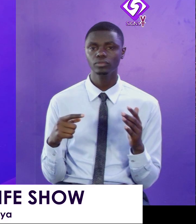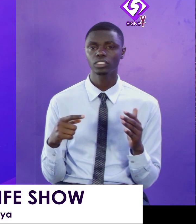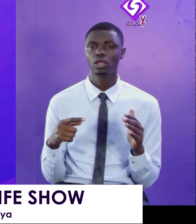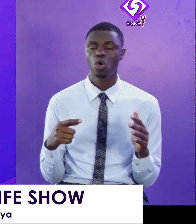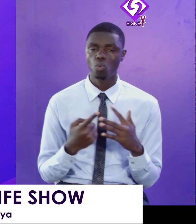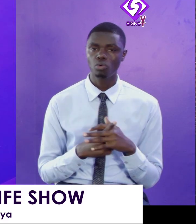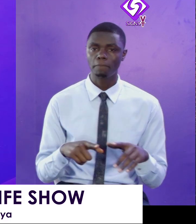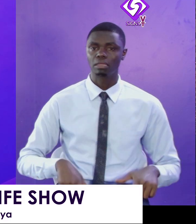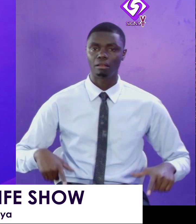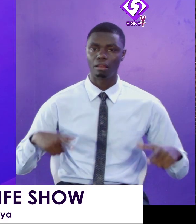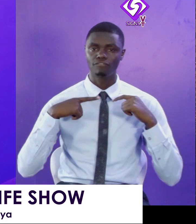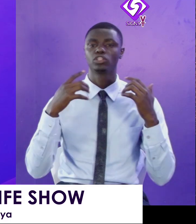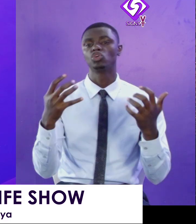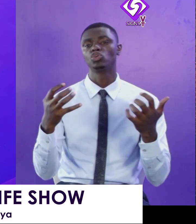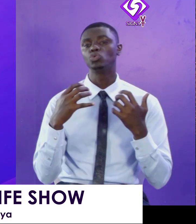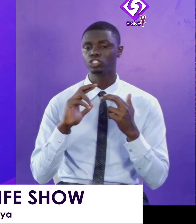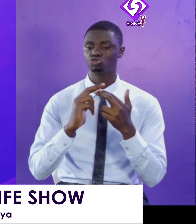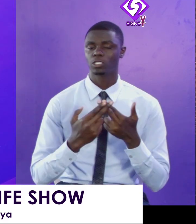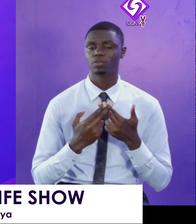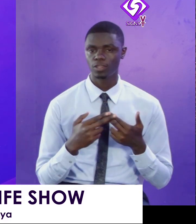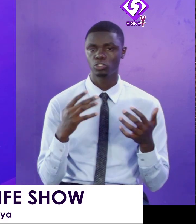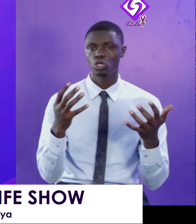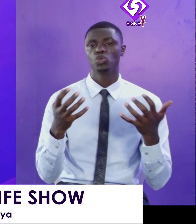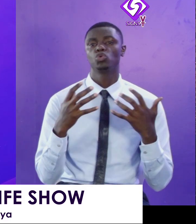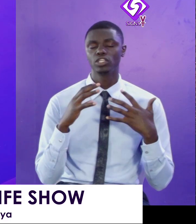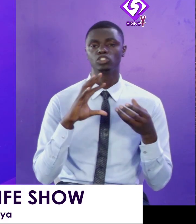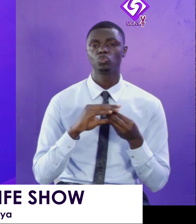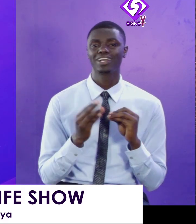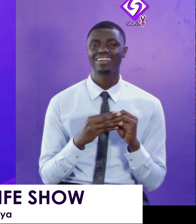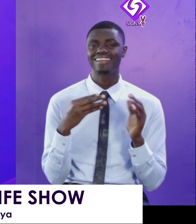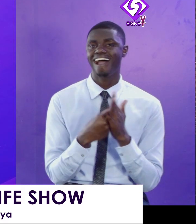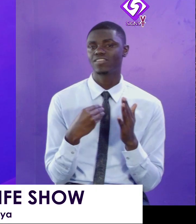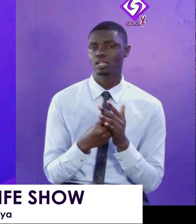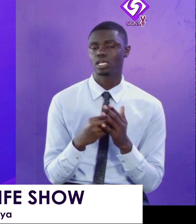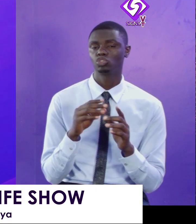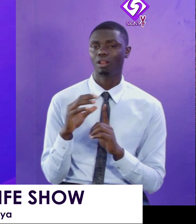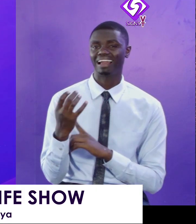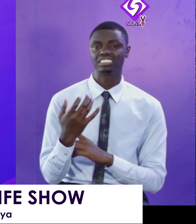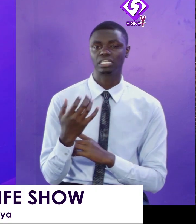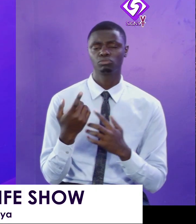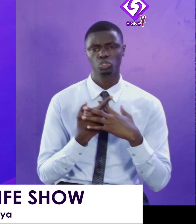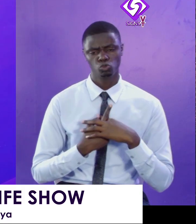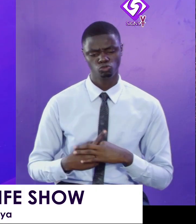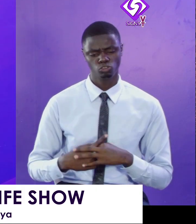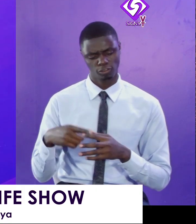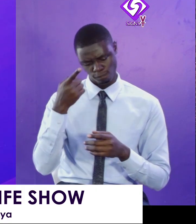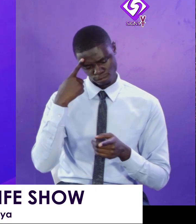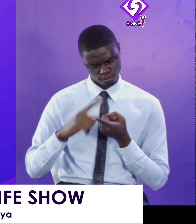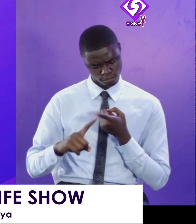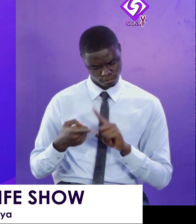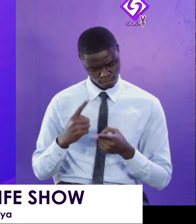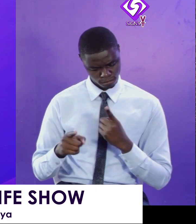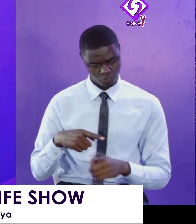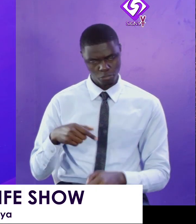saving, where you need to start creating a culture, a financial culture. So you start thinking. Remember, in